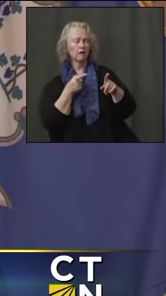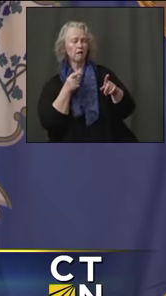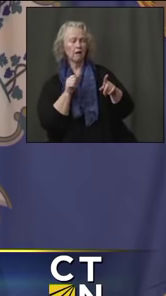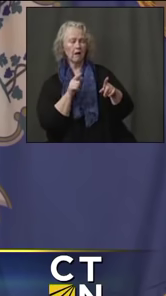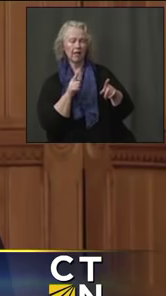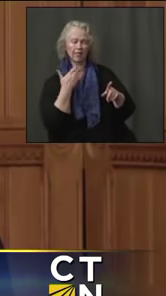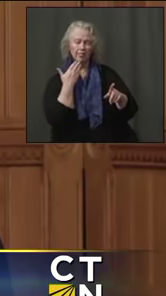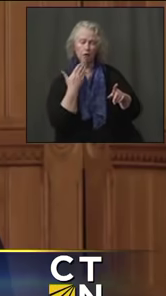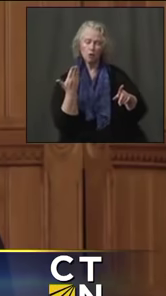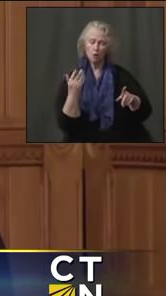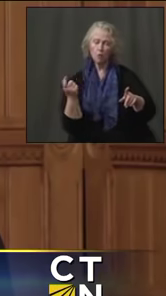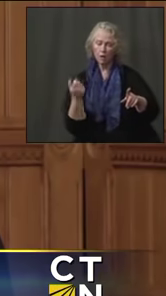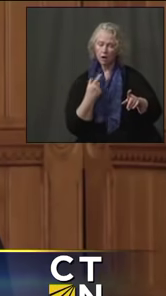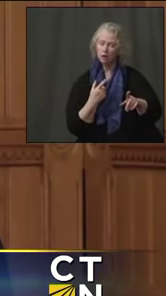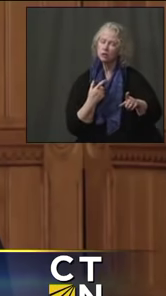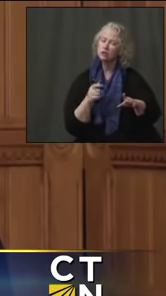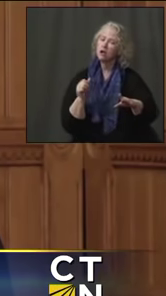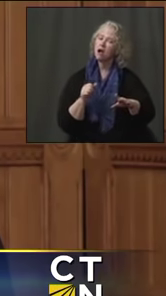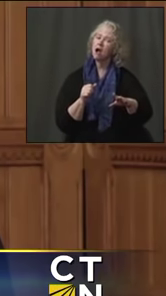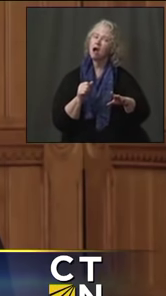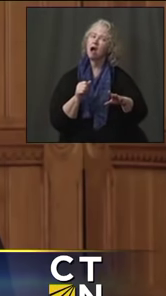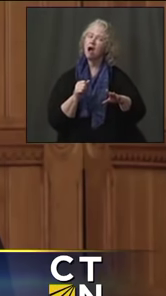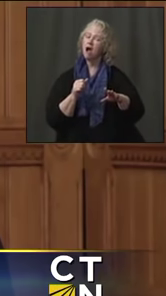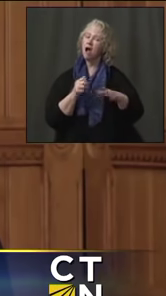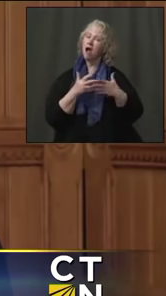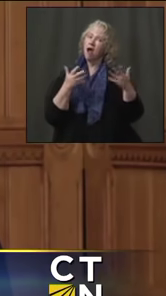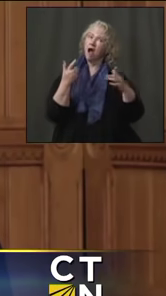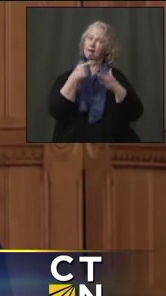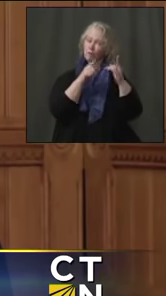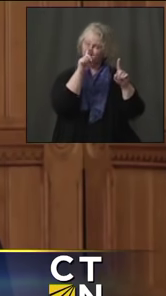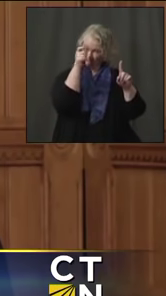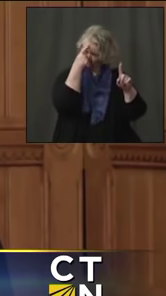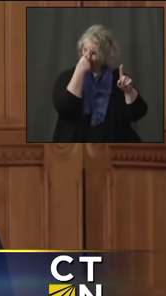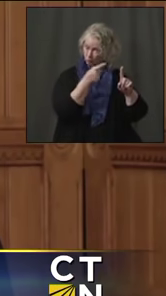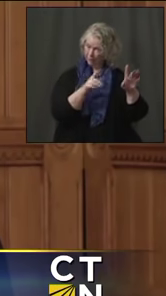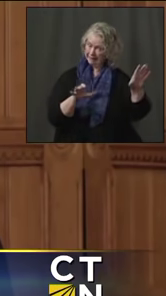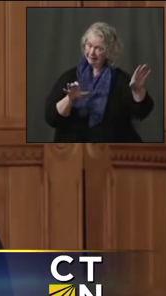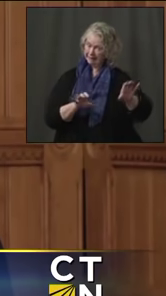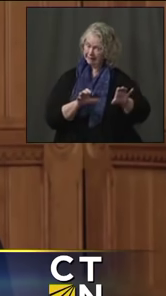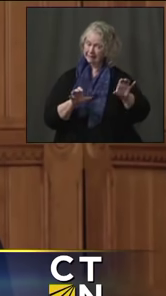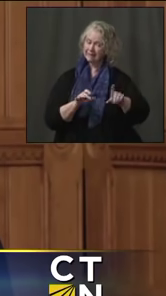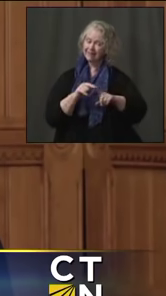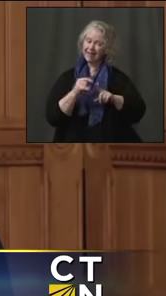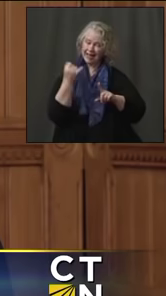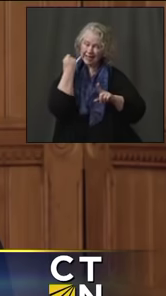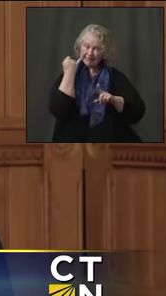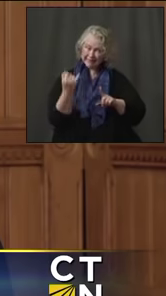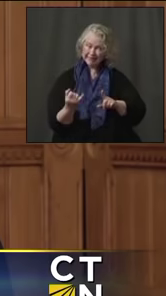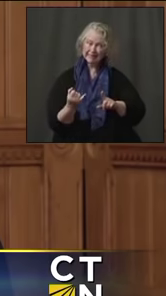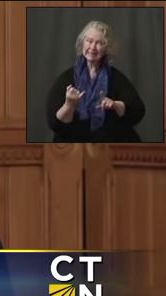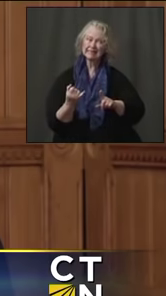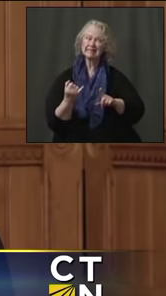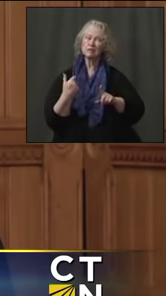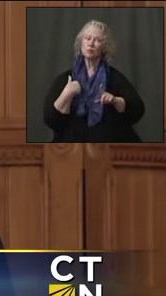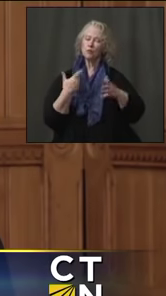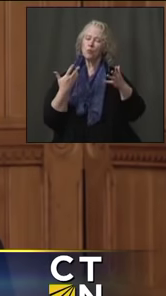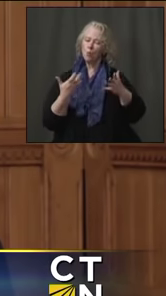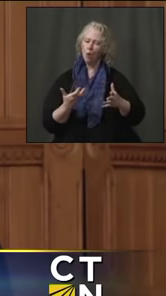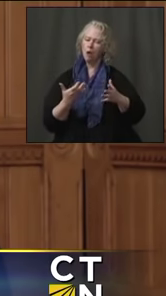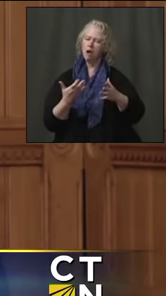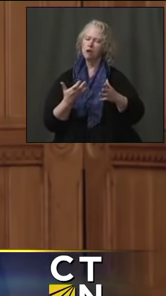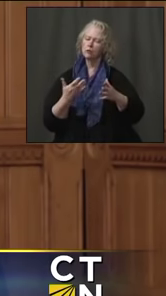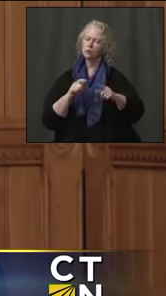for the question. A lot of the steps that the federal government has taken, the idea is to help